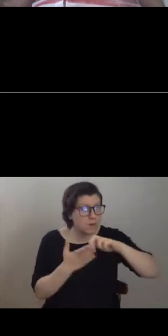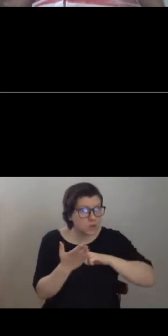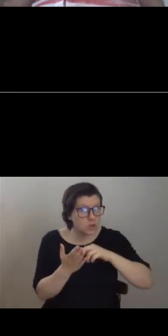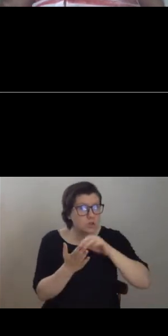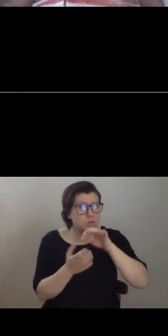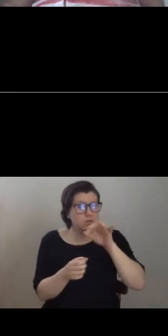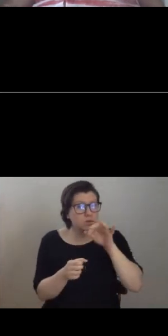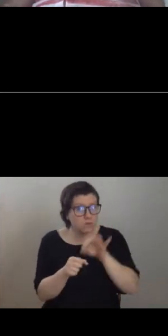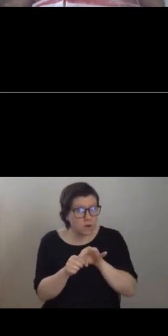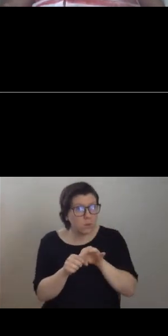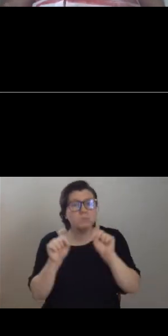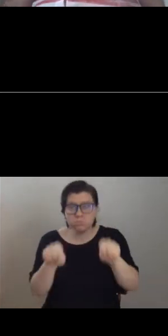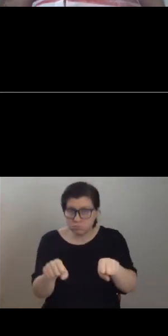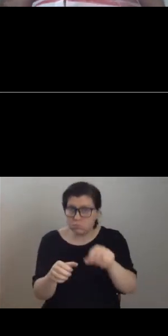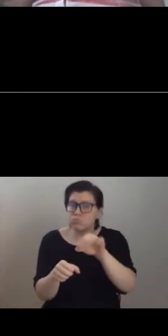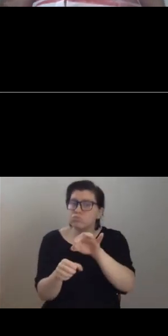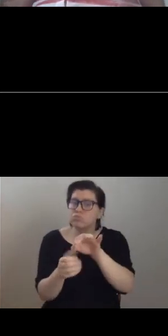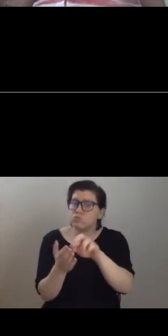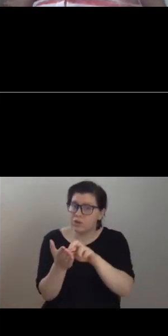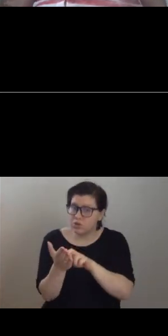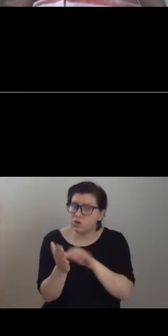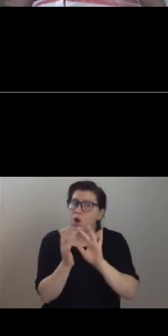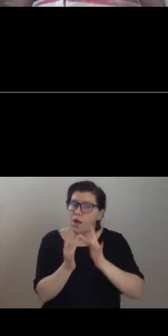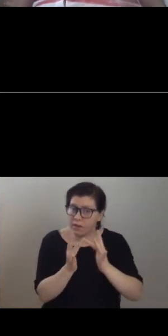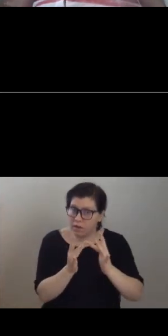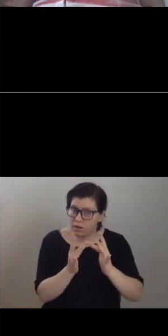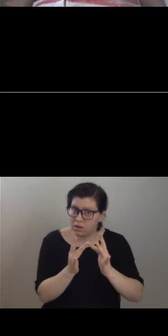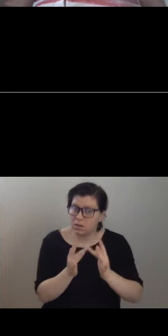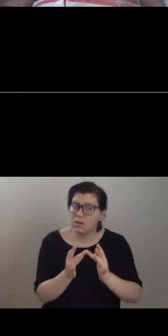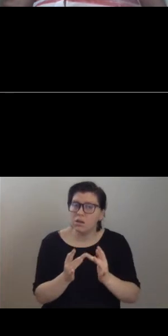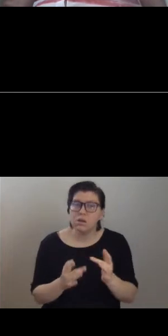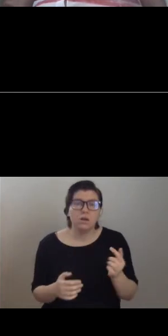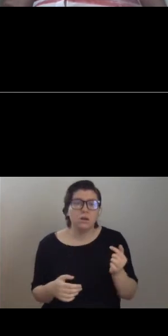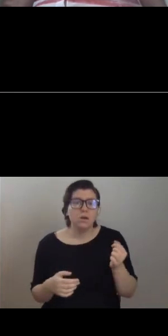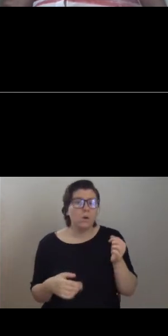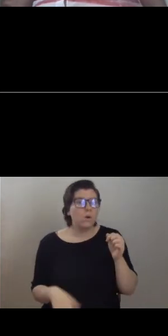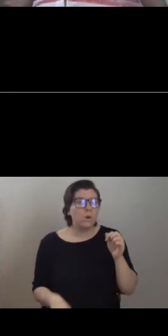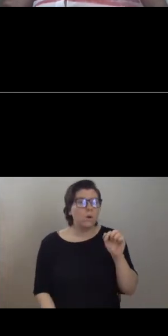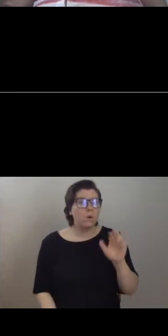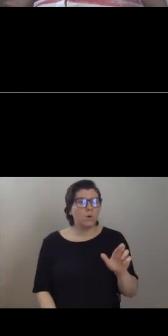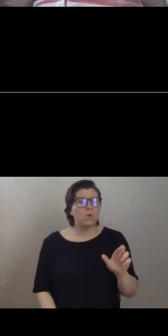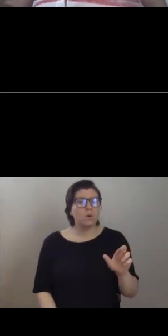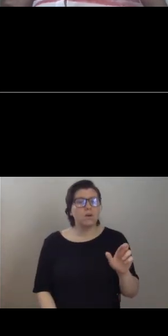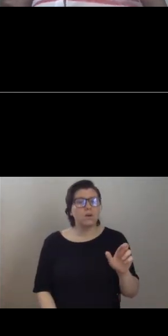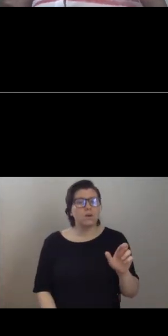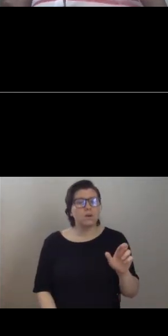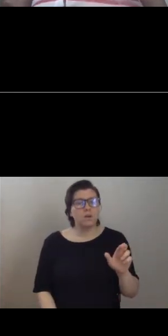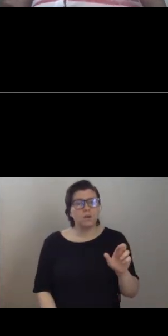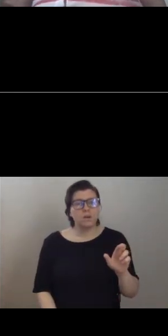can register online, or you can